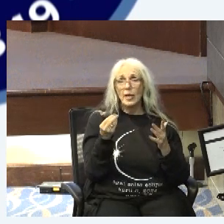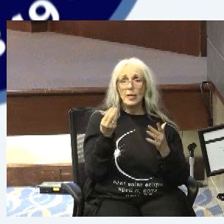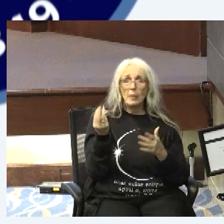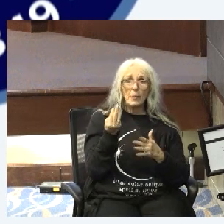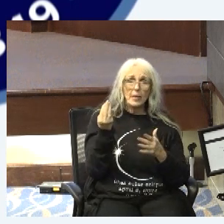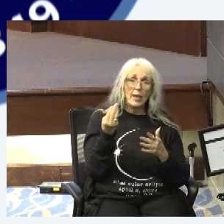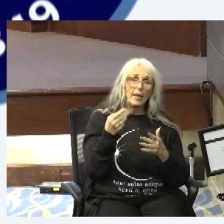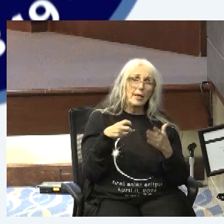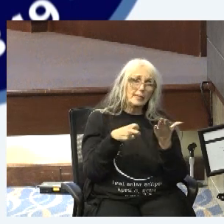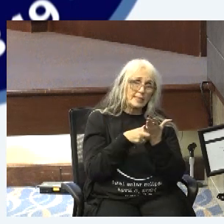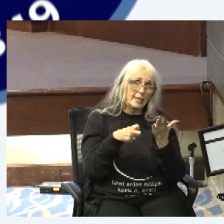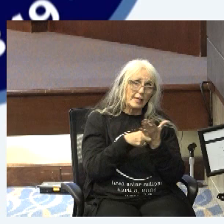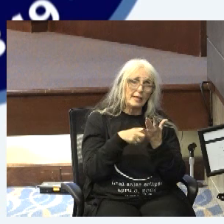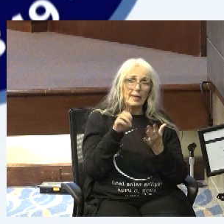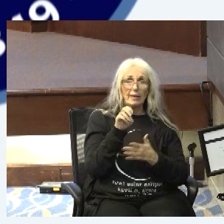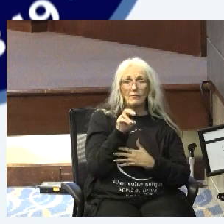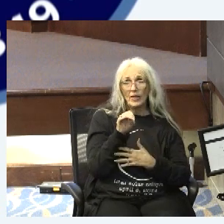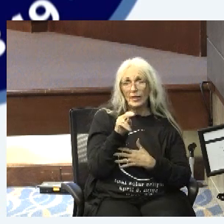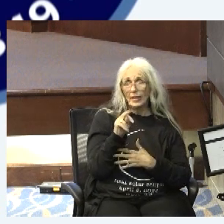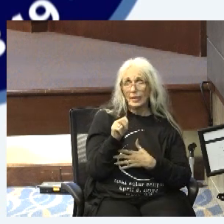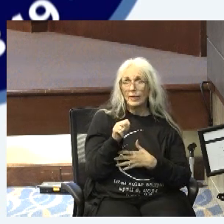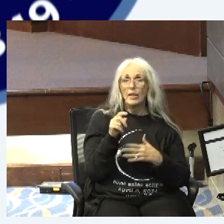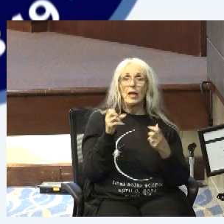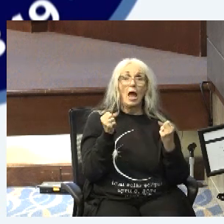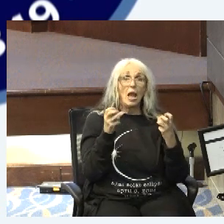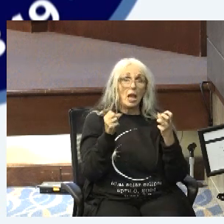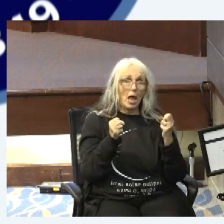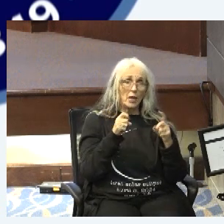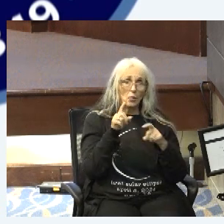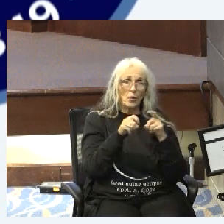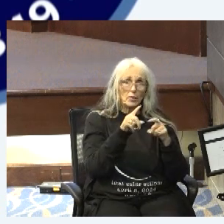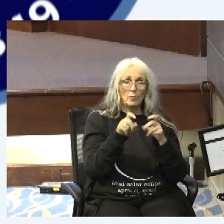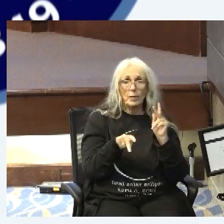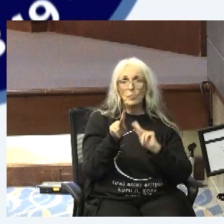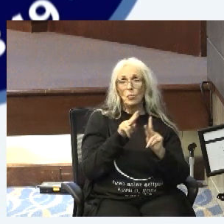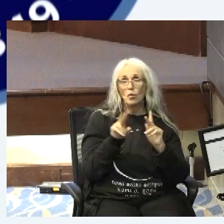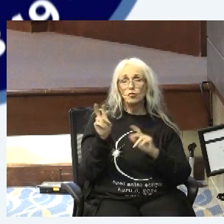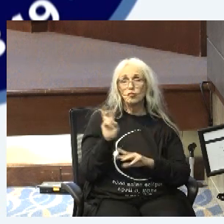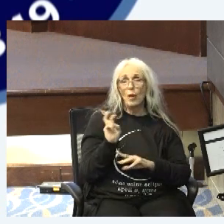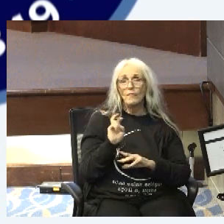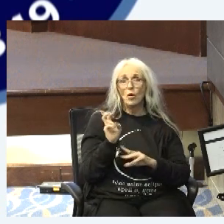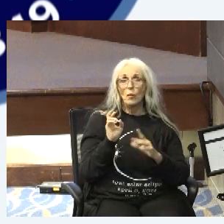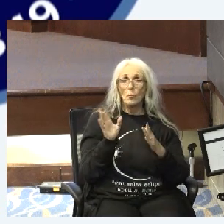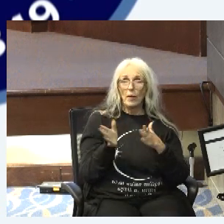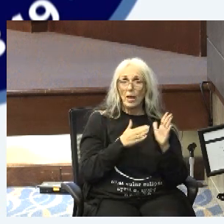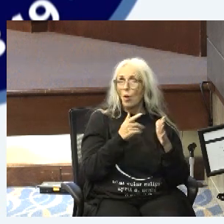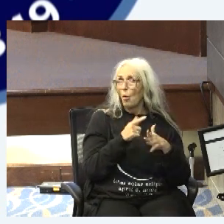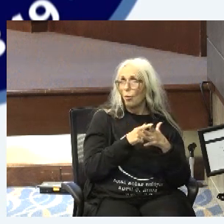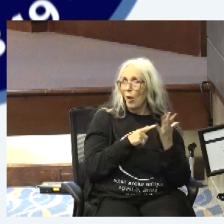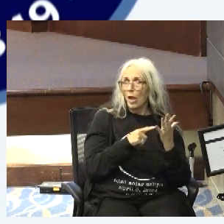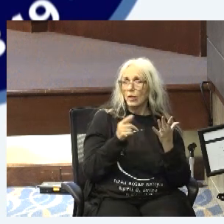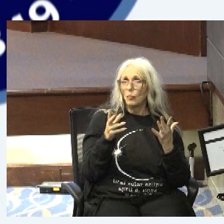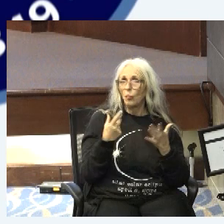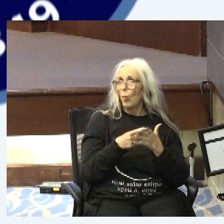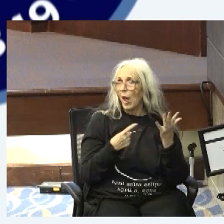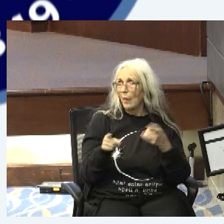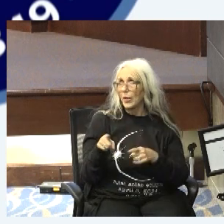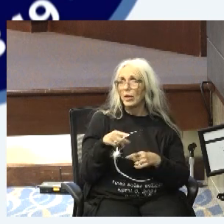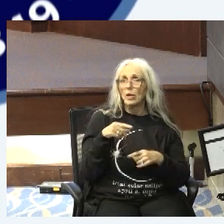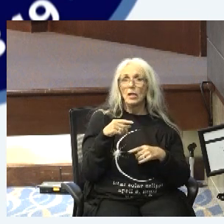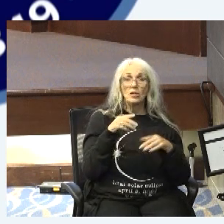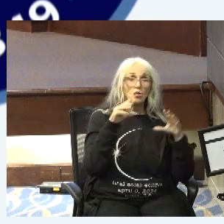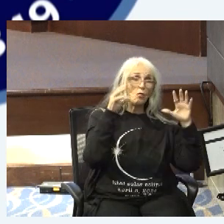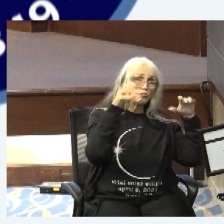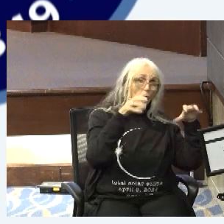it is a ticketed event, and there are a lot of questions as people are beginning their travel plans. Well, the what ifs, what happens? It is a rain or shine